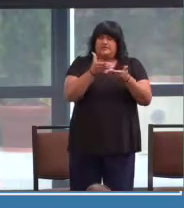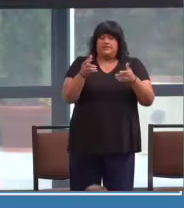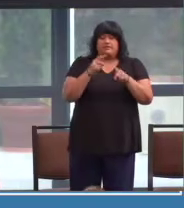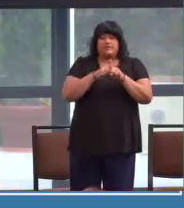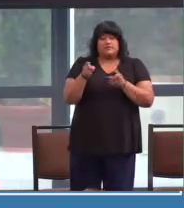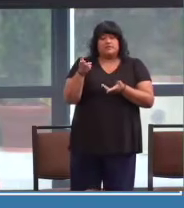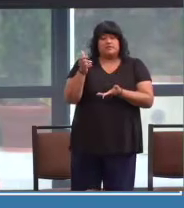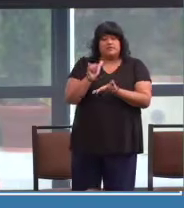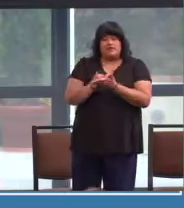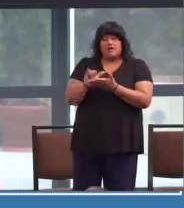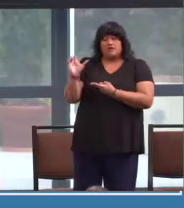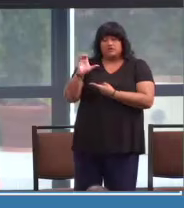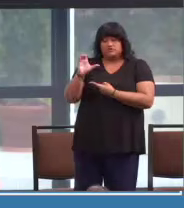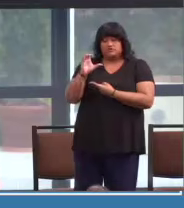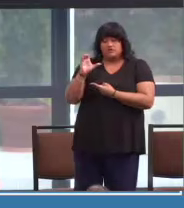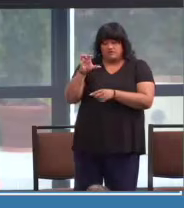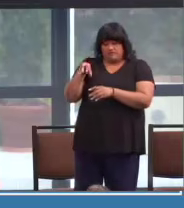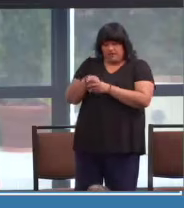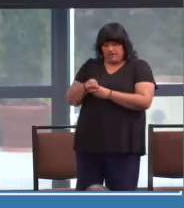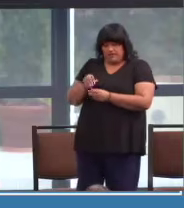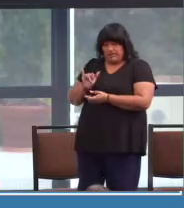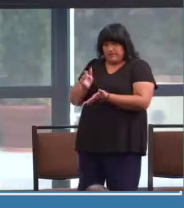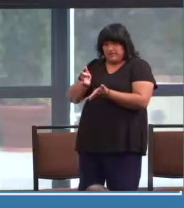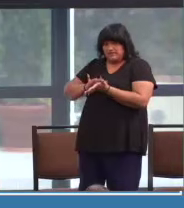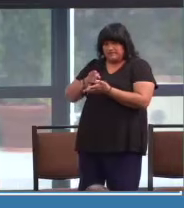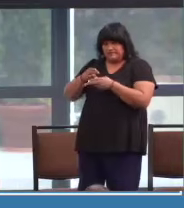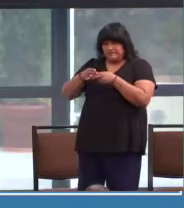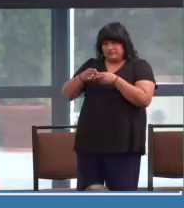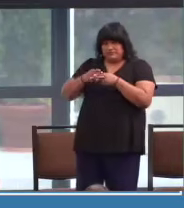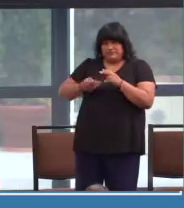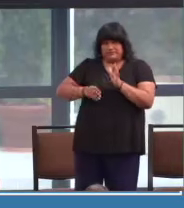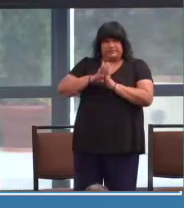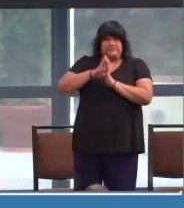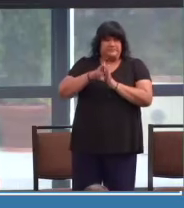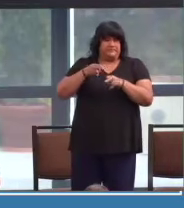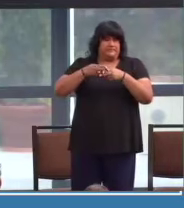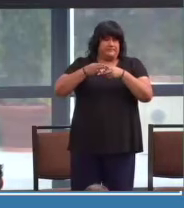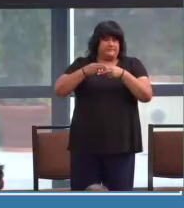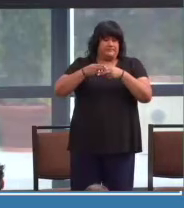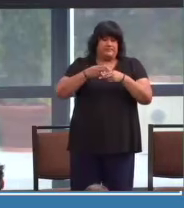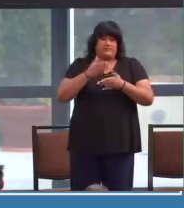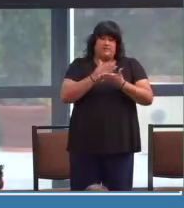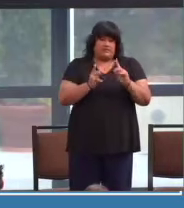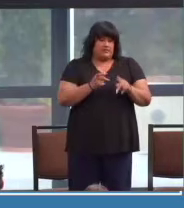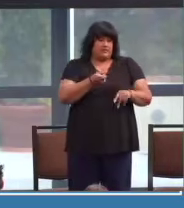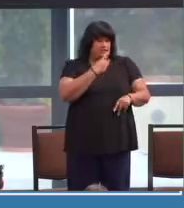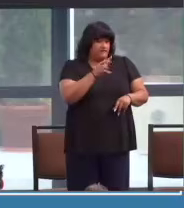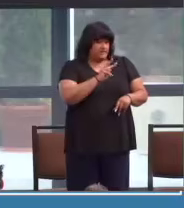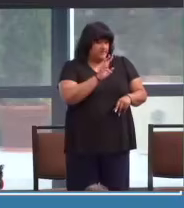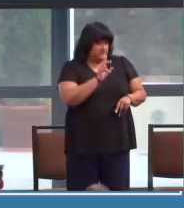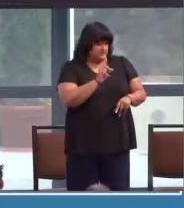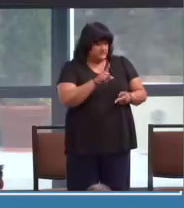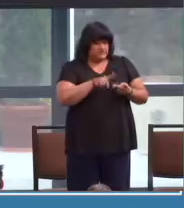cholesterol-lowering medicine is temporary too, along with it. Similar to how we think when we put patients on vitamin D and